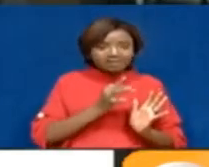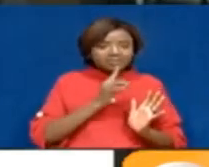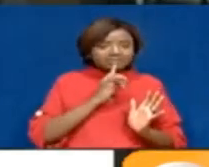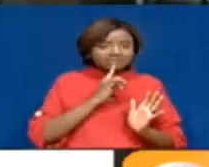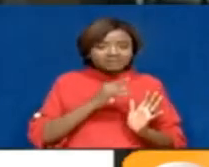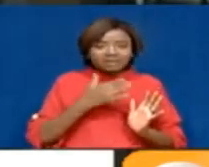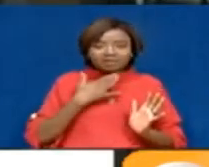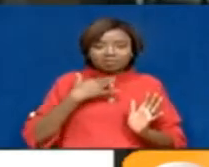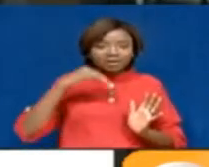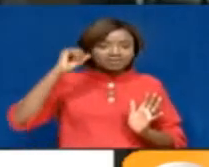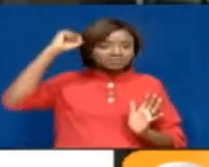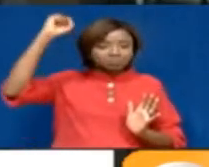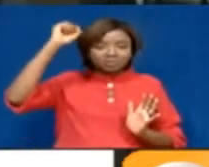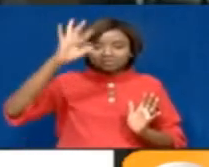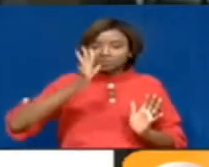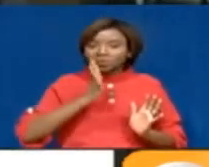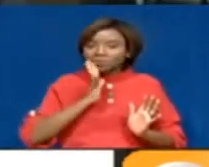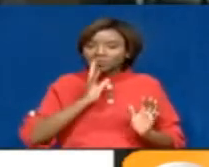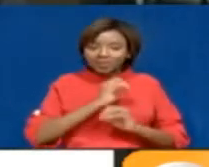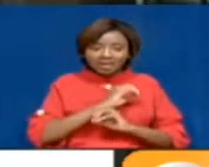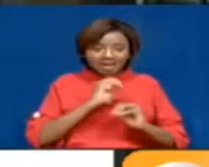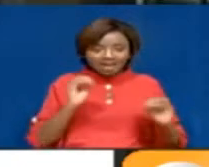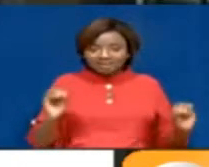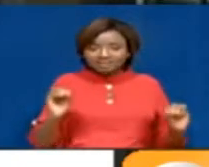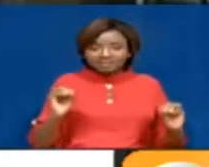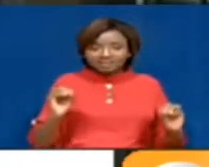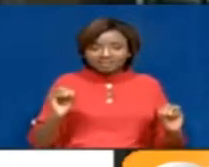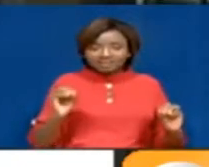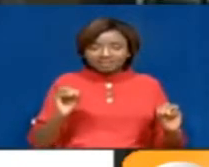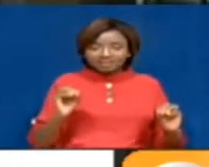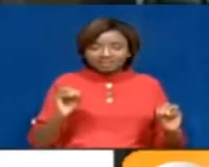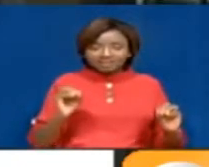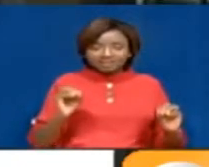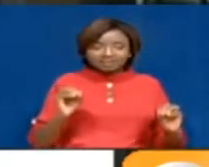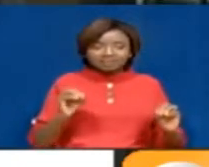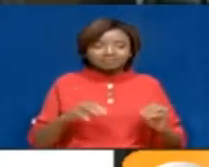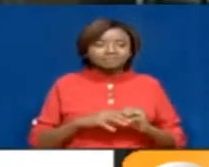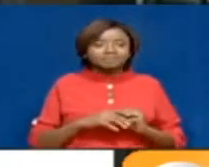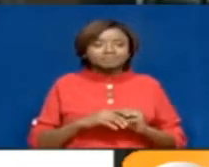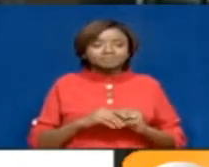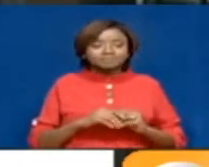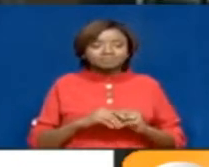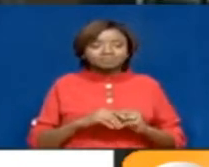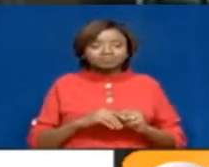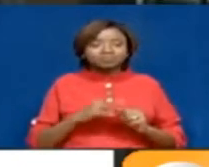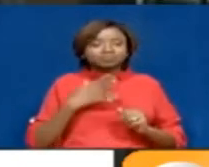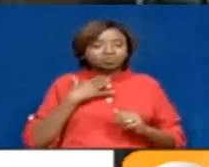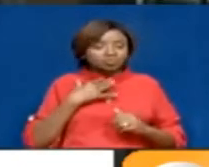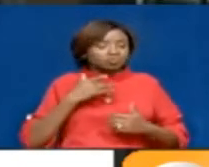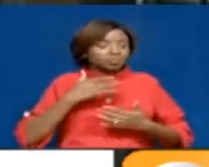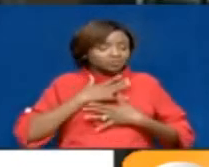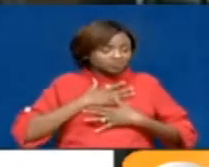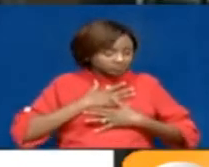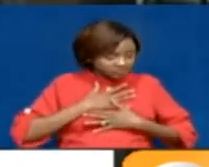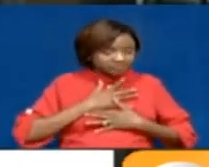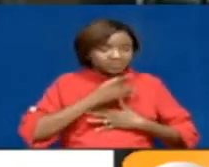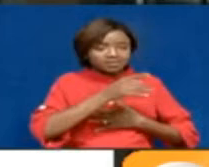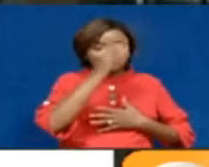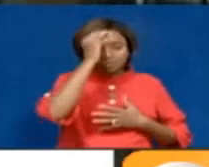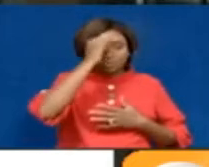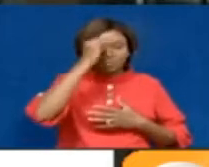any political speeches. In fact, the tributes were meant to be even less than the ones that were there. So we wanted to respect that.